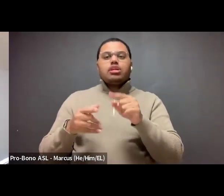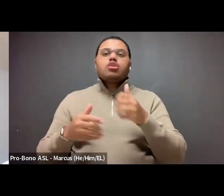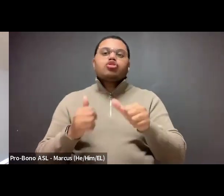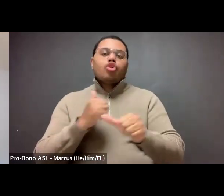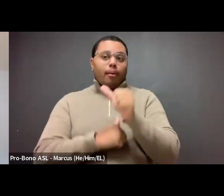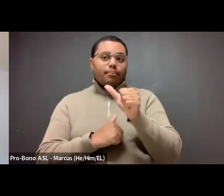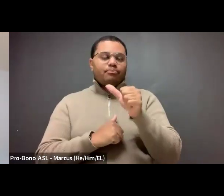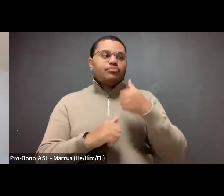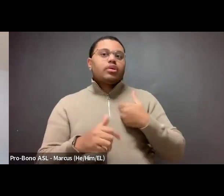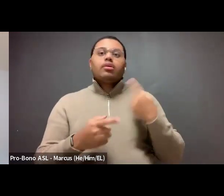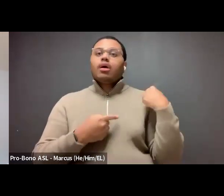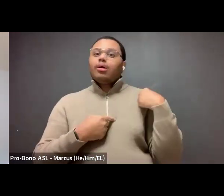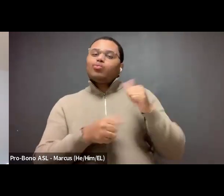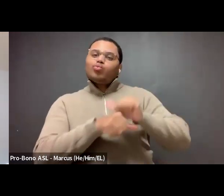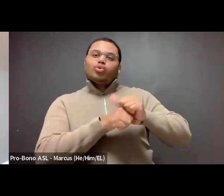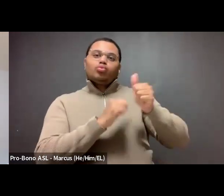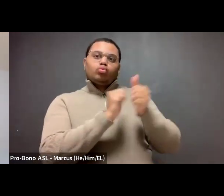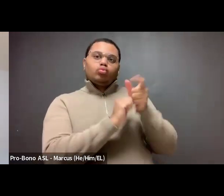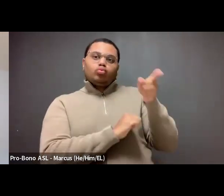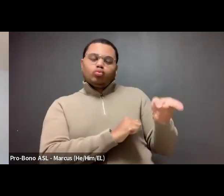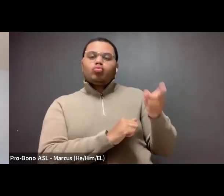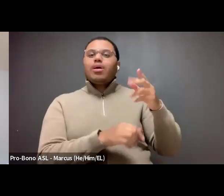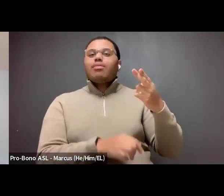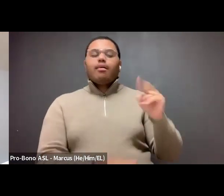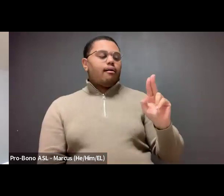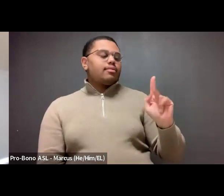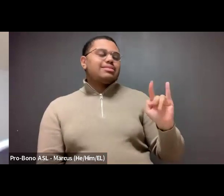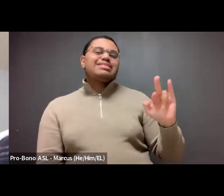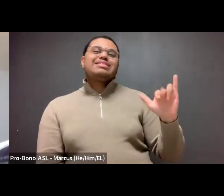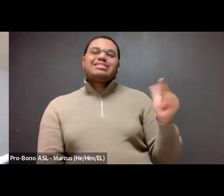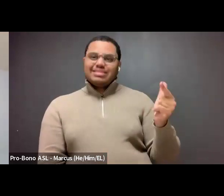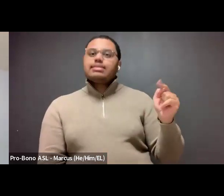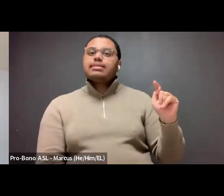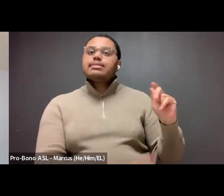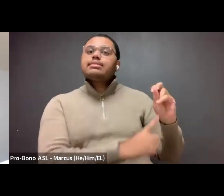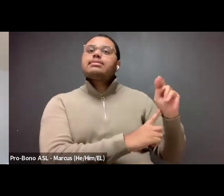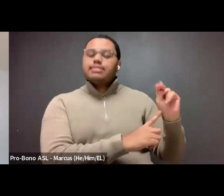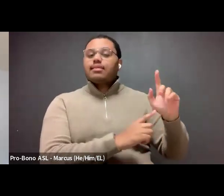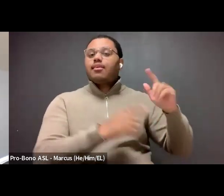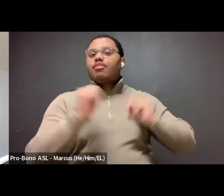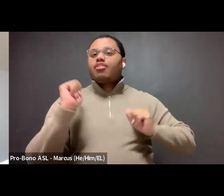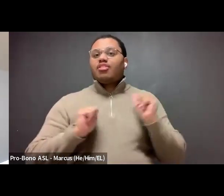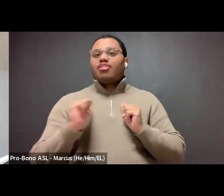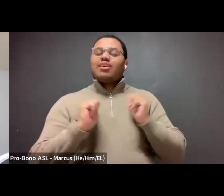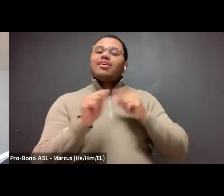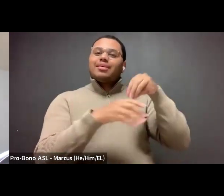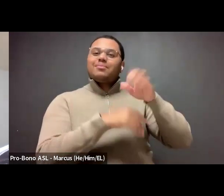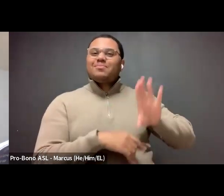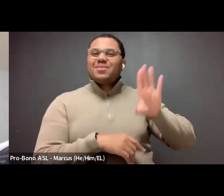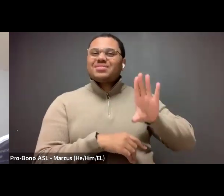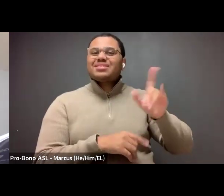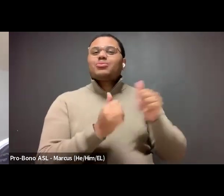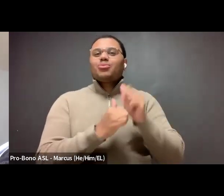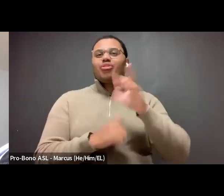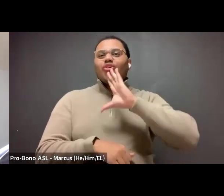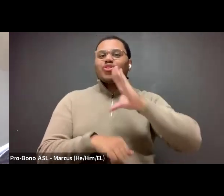Boston, creating the intimacy choreography for Our Daughters Like Pillars, directed by our lovely Kimberly Senior,